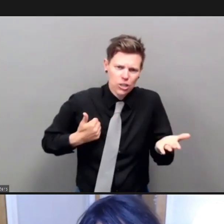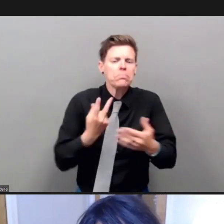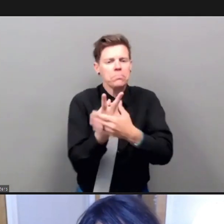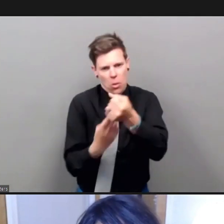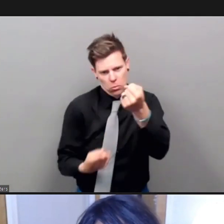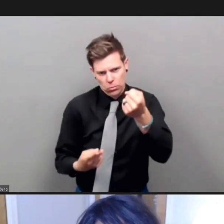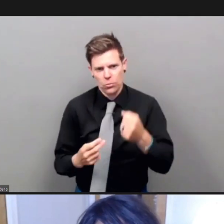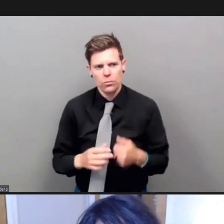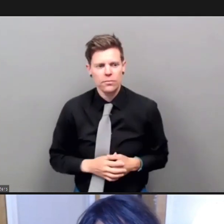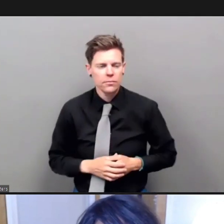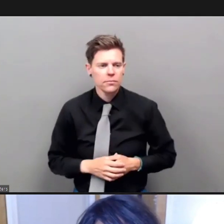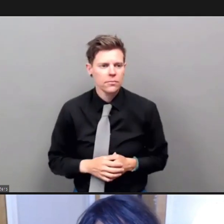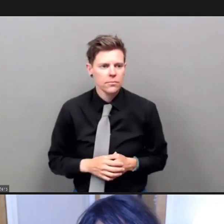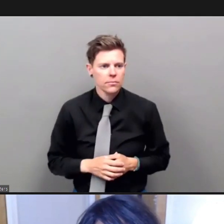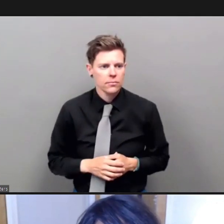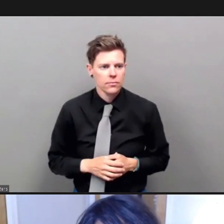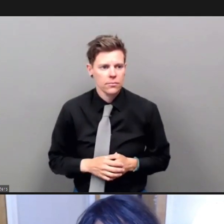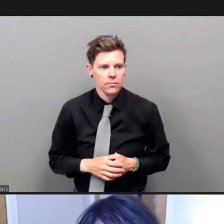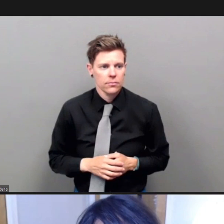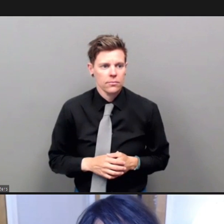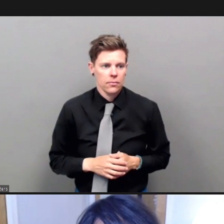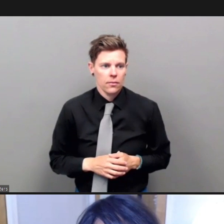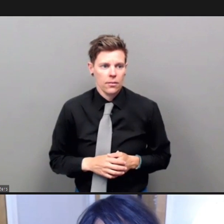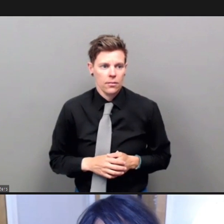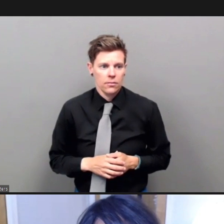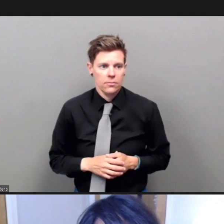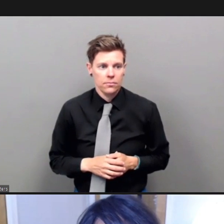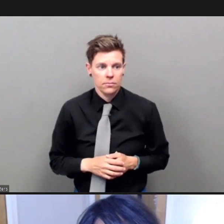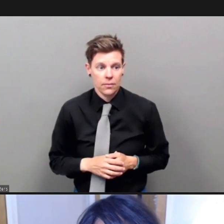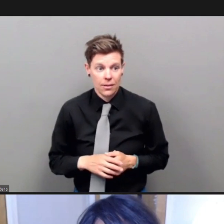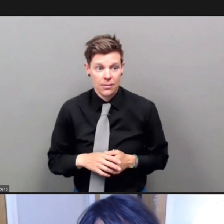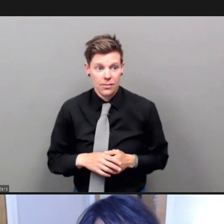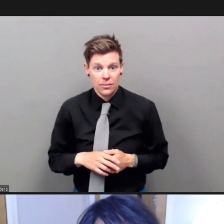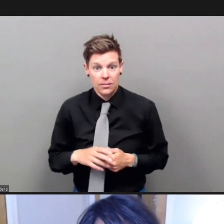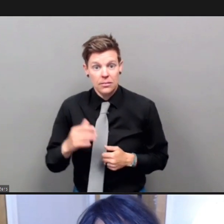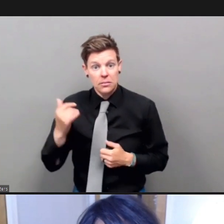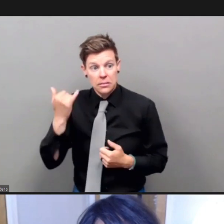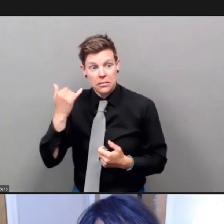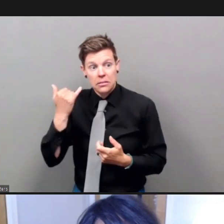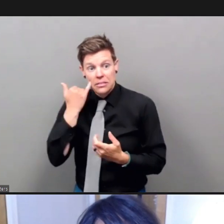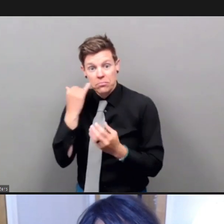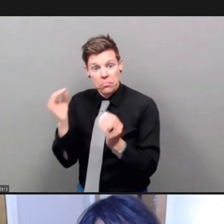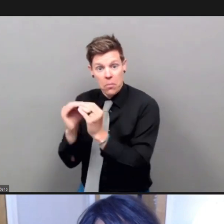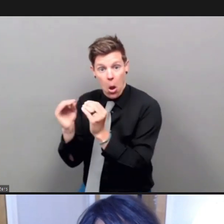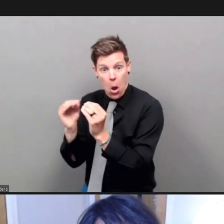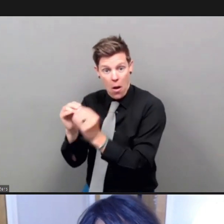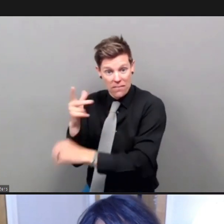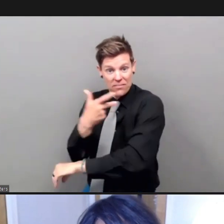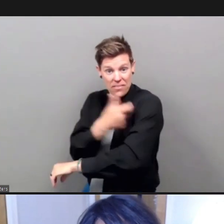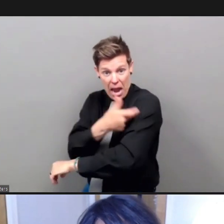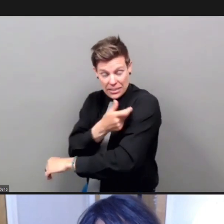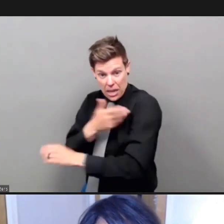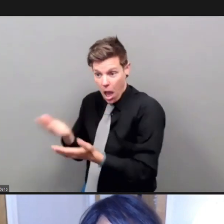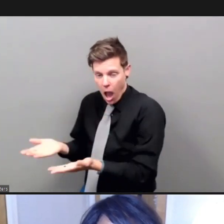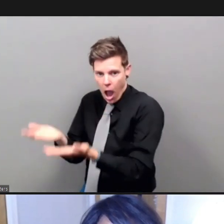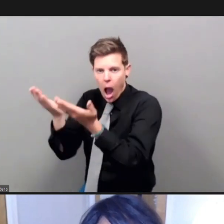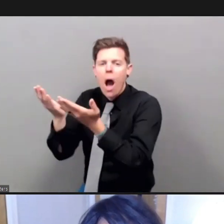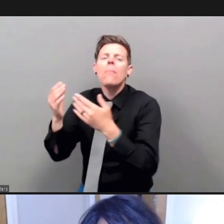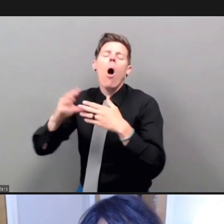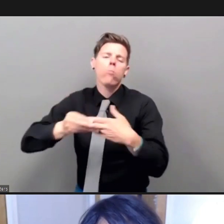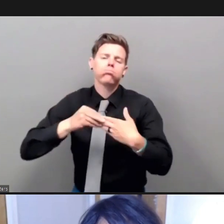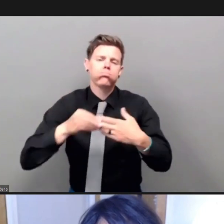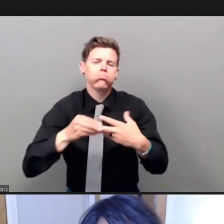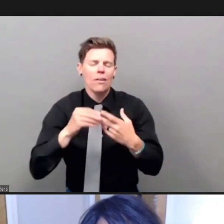in visitation only in those places with higher vaccination rates to get it. What you're talking about, that's something Christine and I were talking about last week,